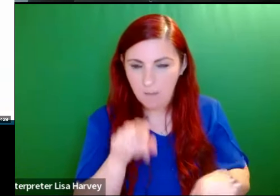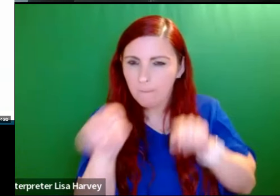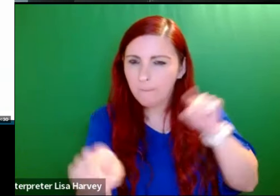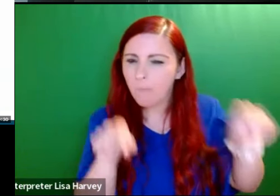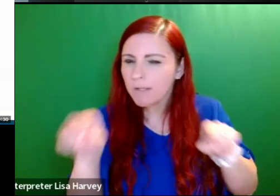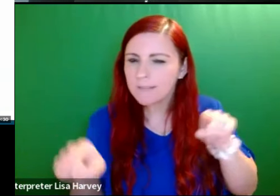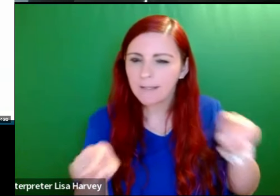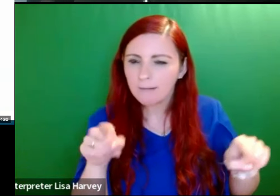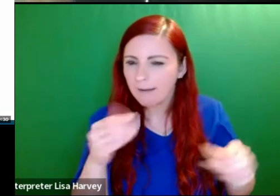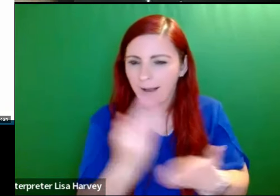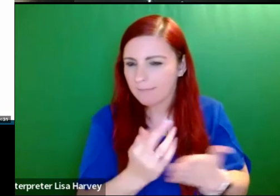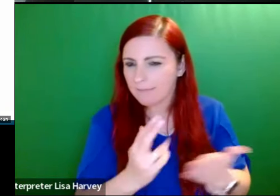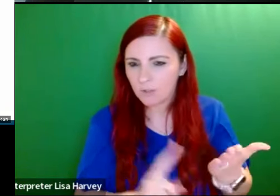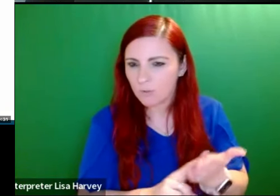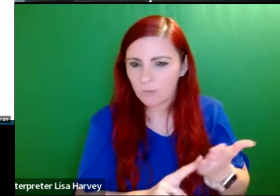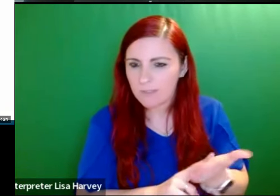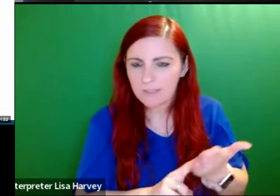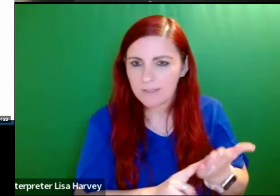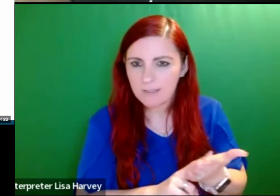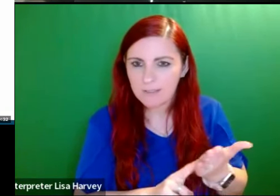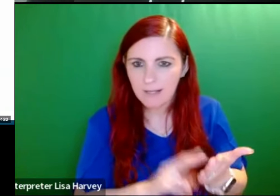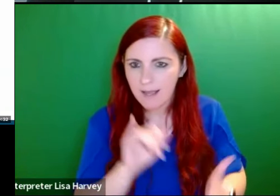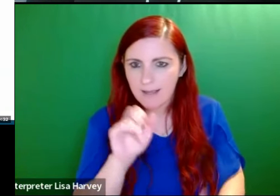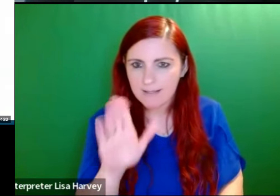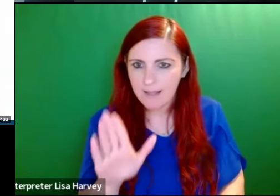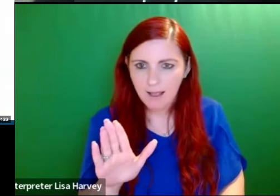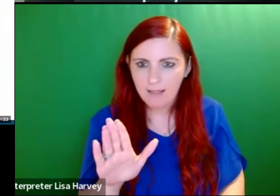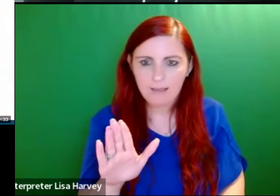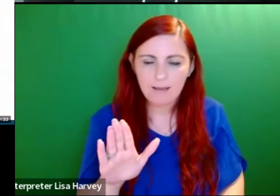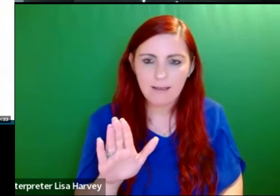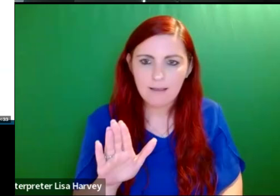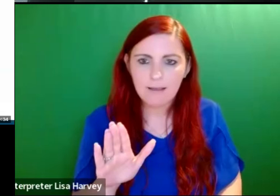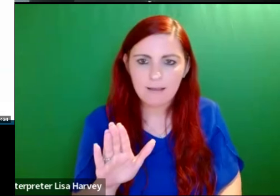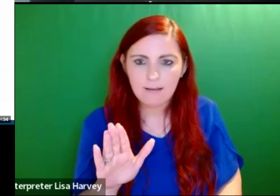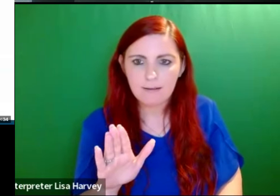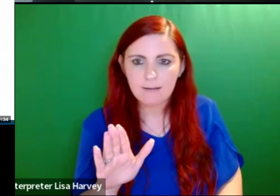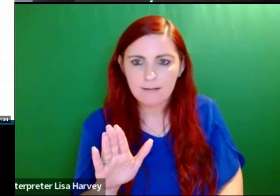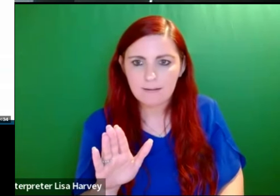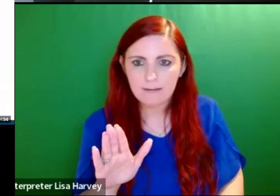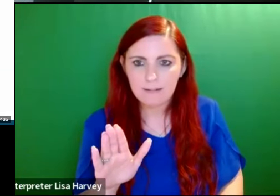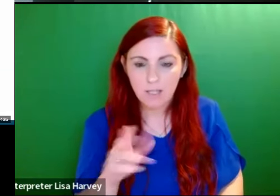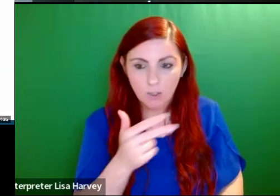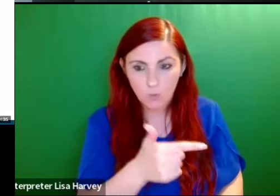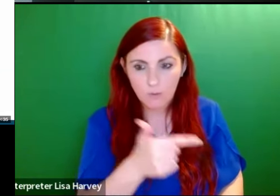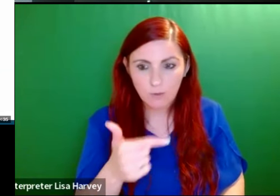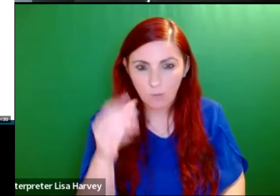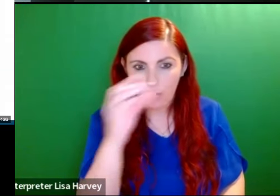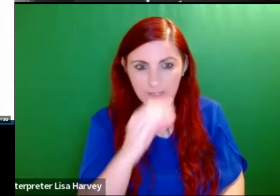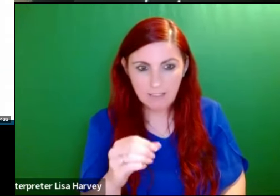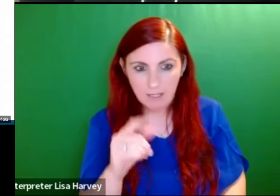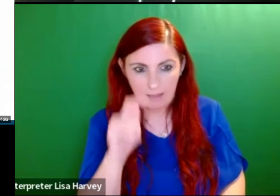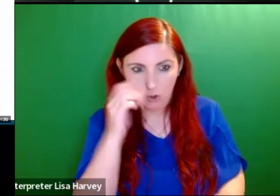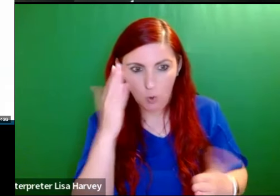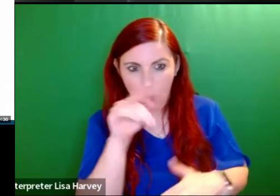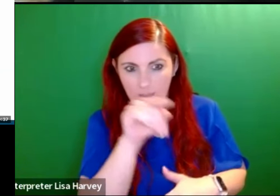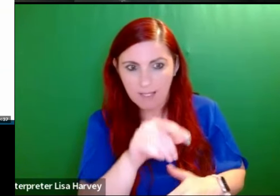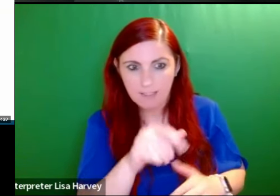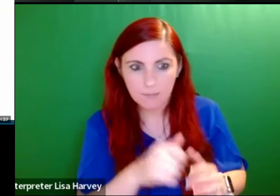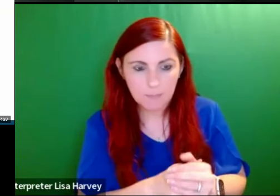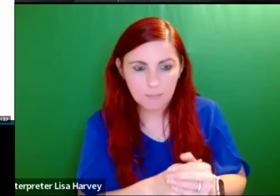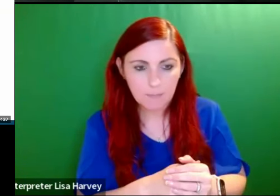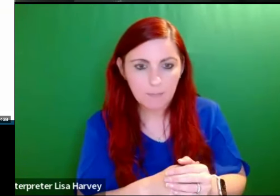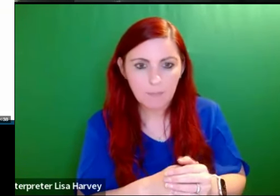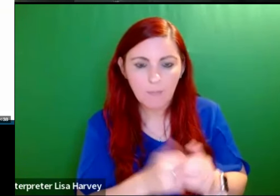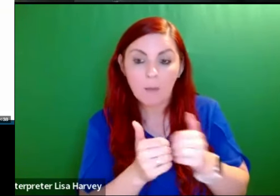quite common in our sign language, and 22% I think reflects that. In a